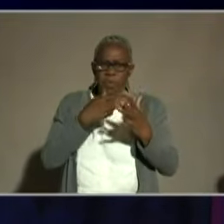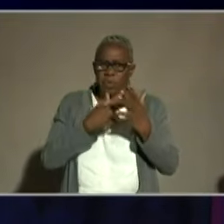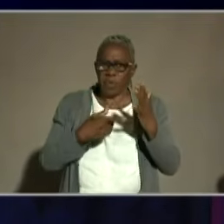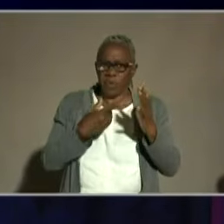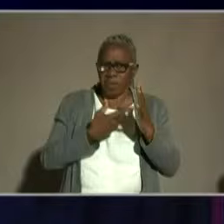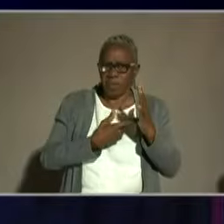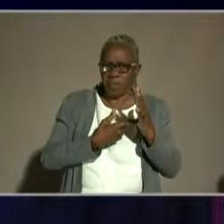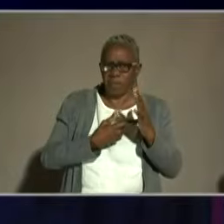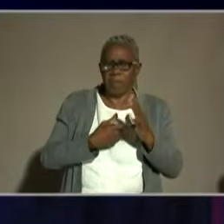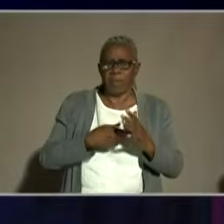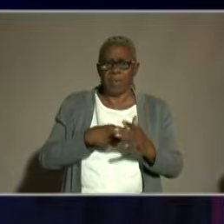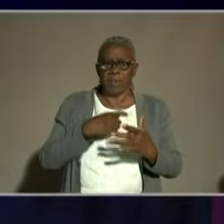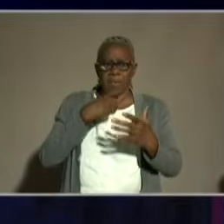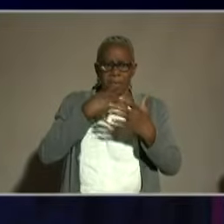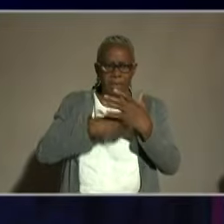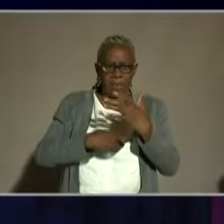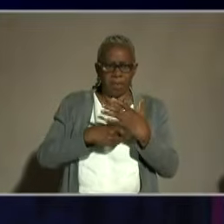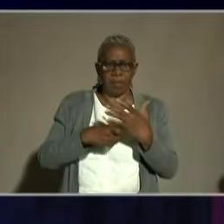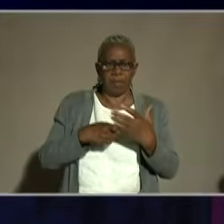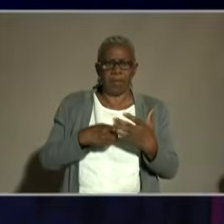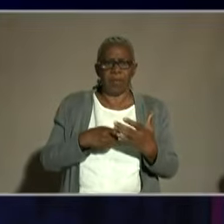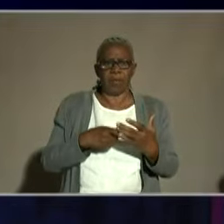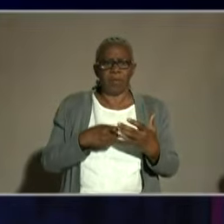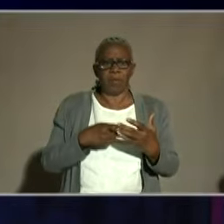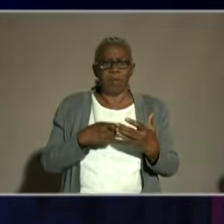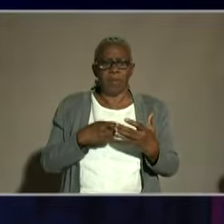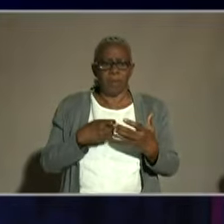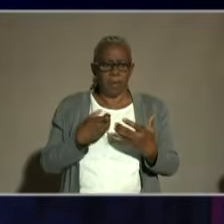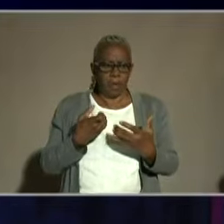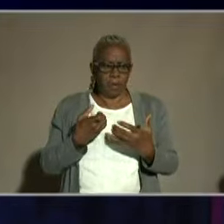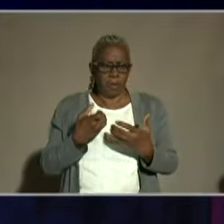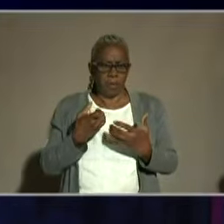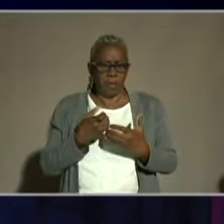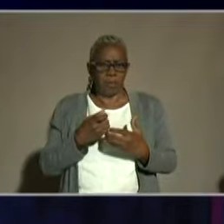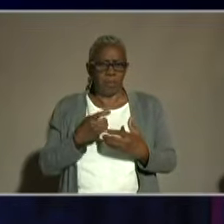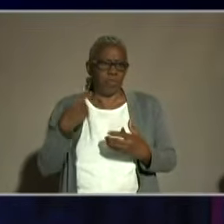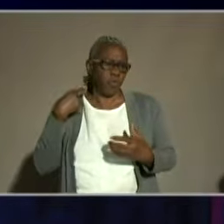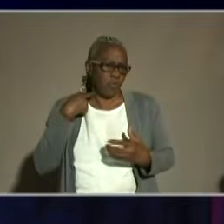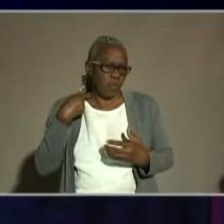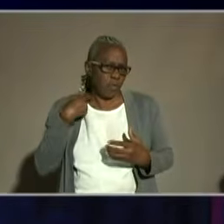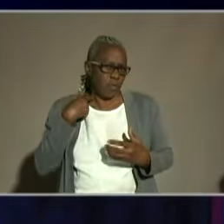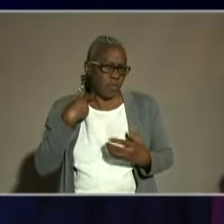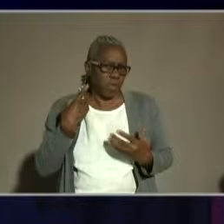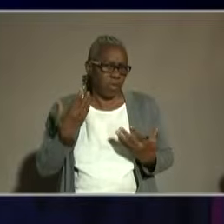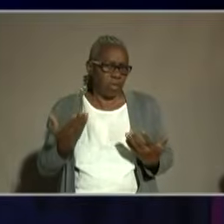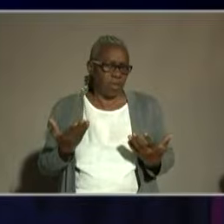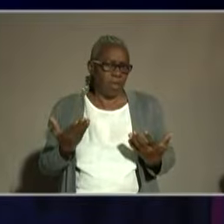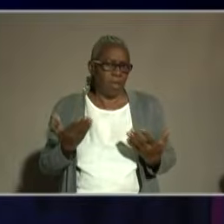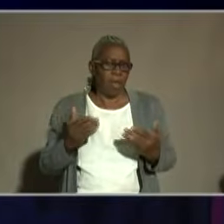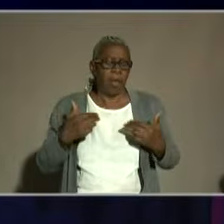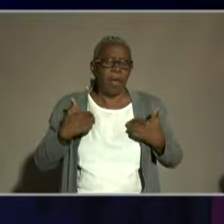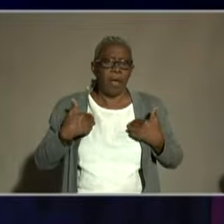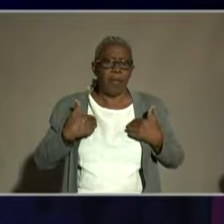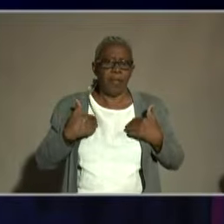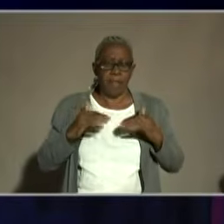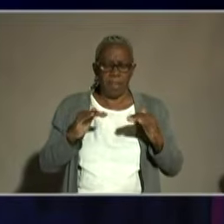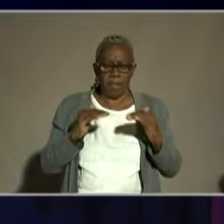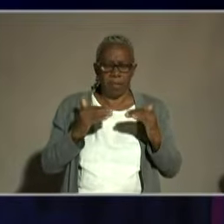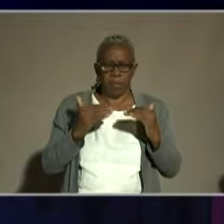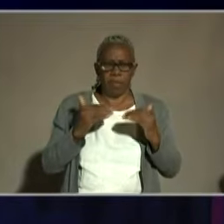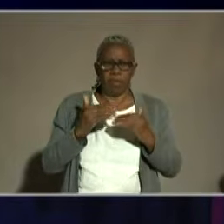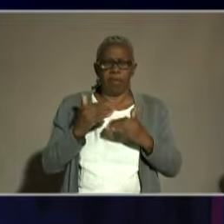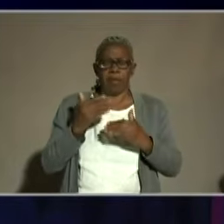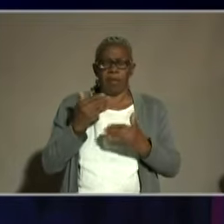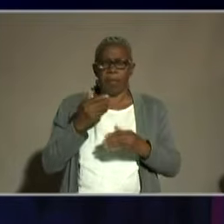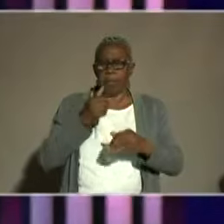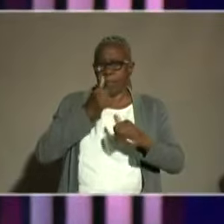plan reintroduces inefficiencies, tax avoidance, and corruption into the tax system that have been eliminated over the past 15